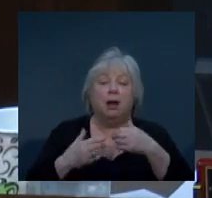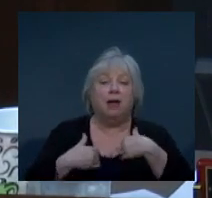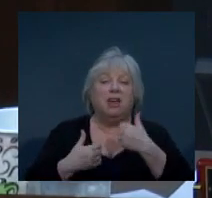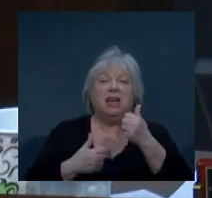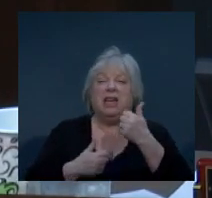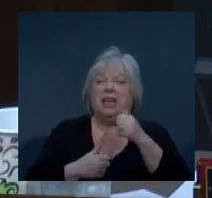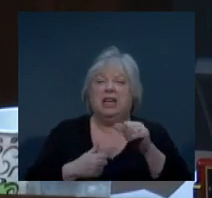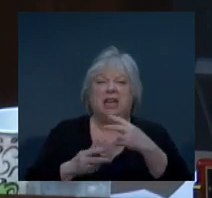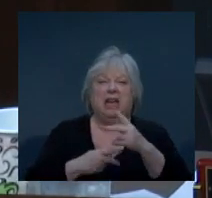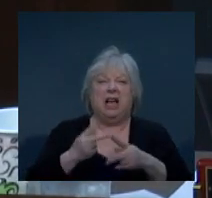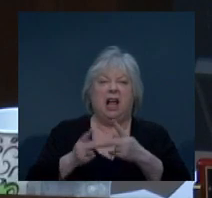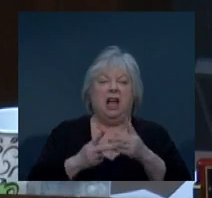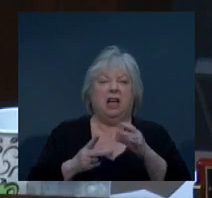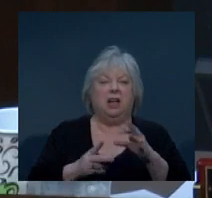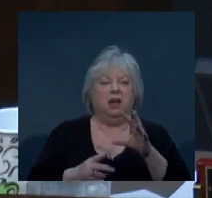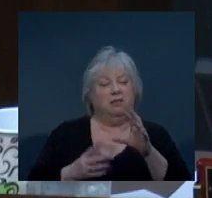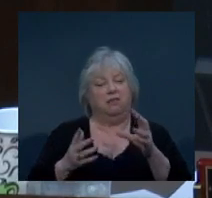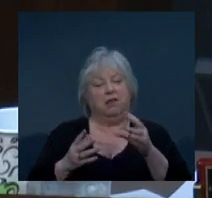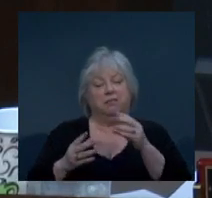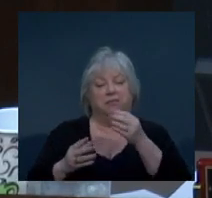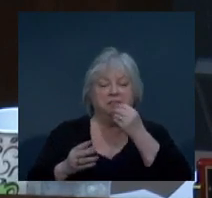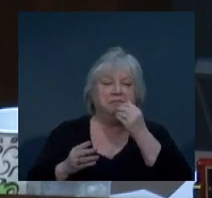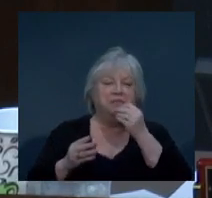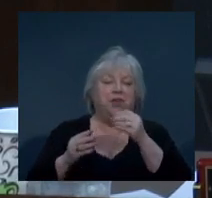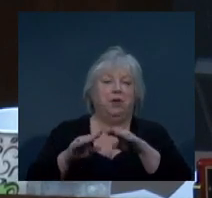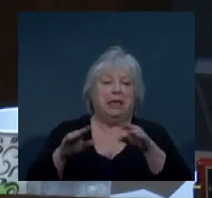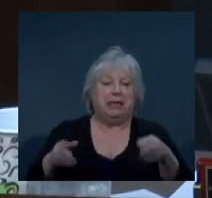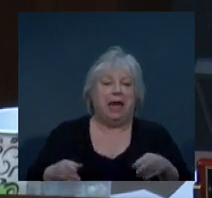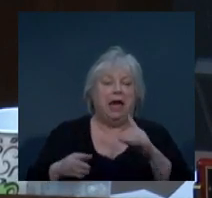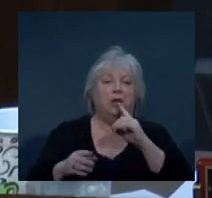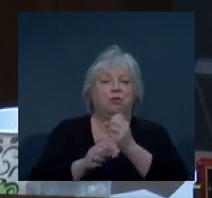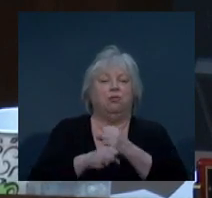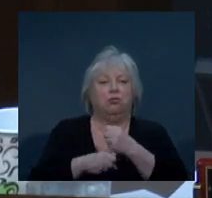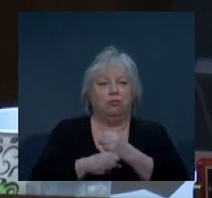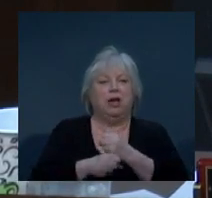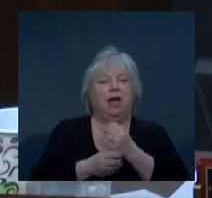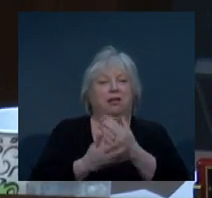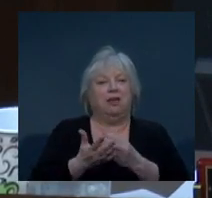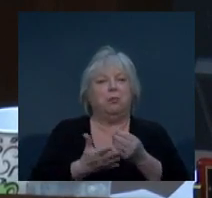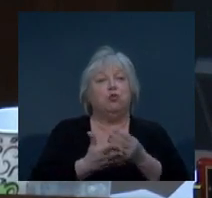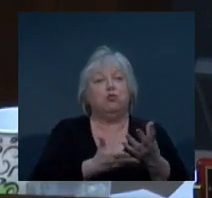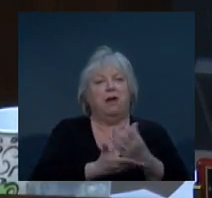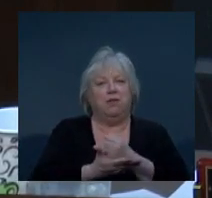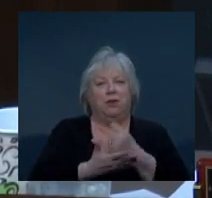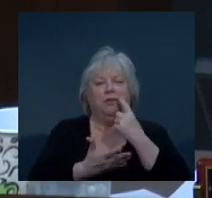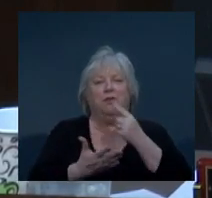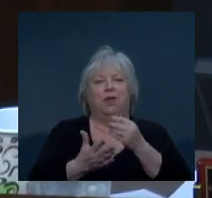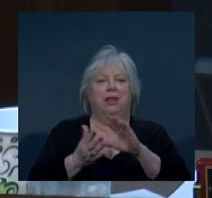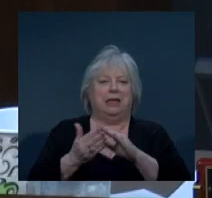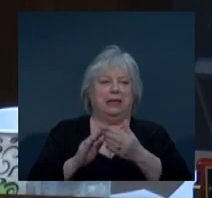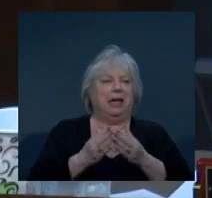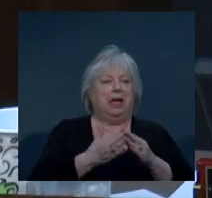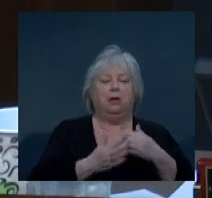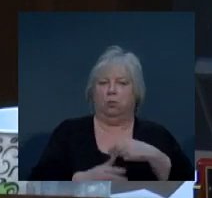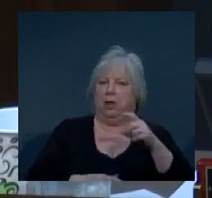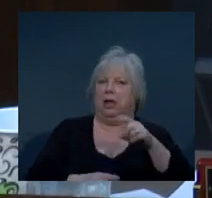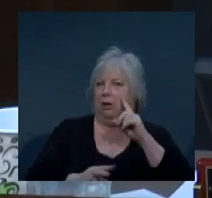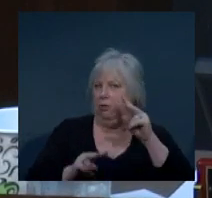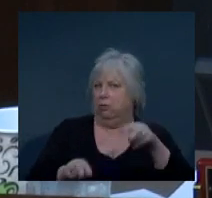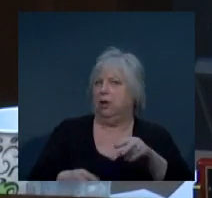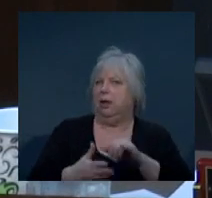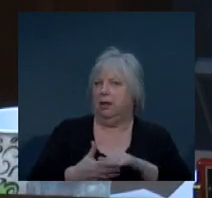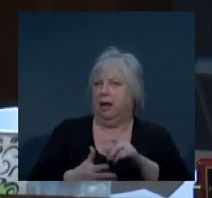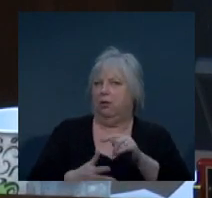any kind of concession stands out there to generate some revenue for the city? And I think those are a couple of things we really need to look